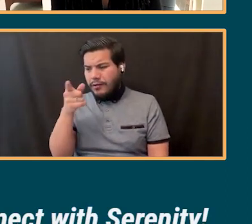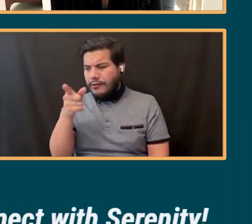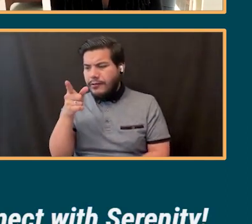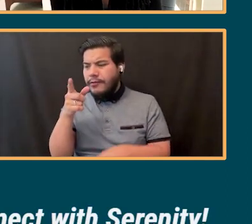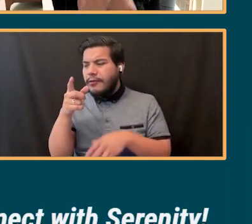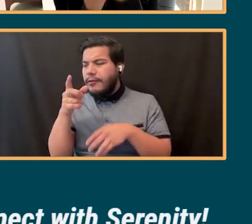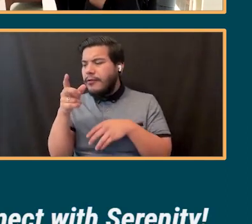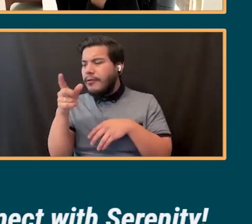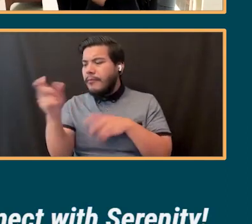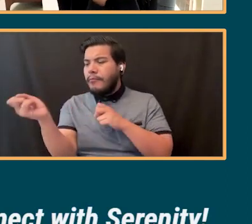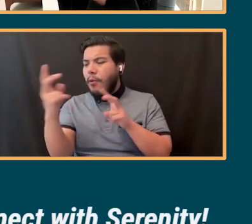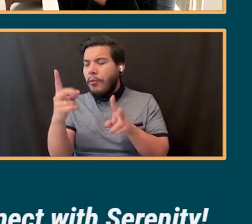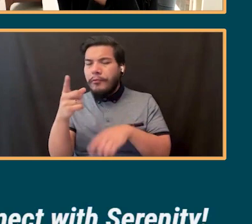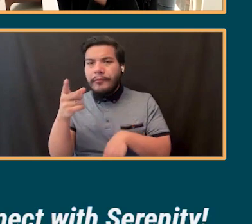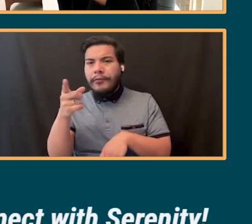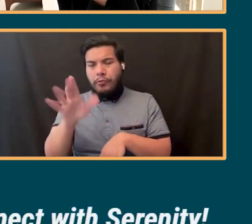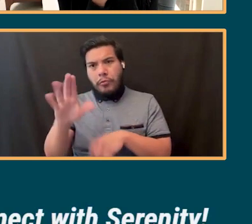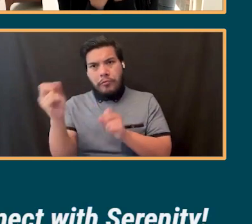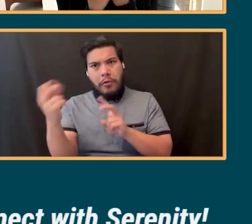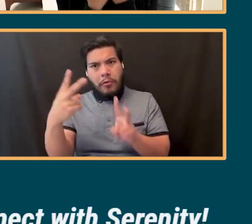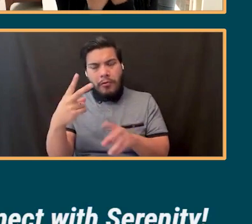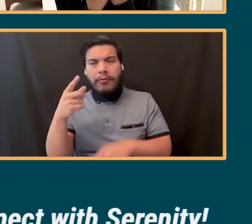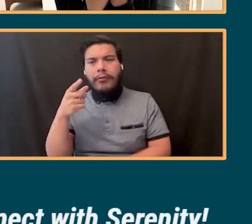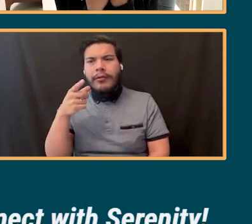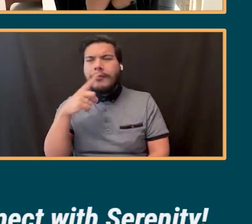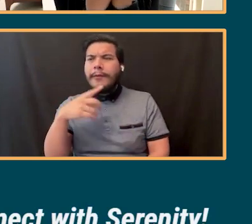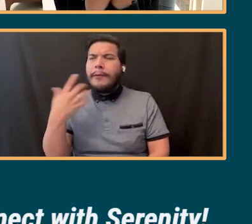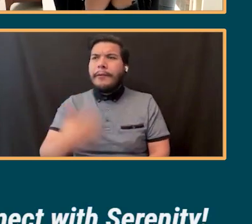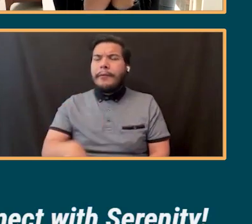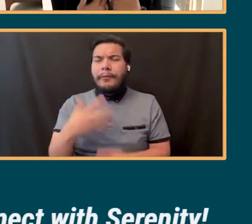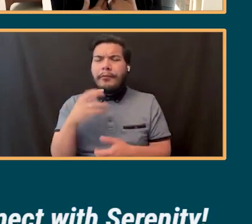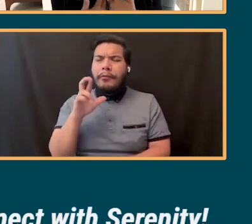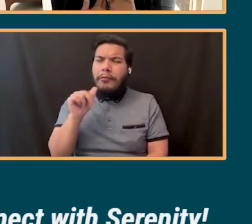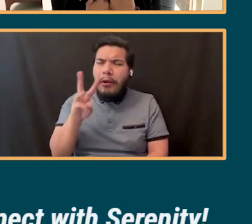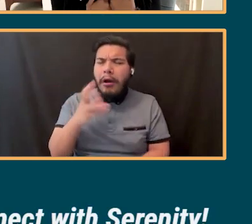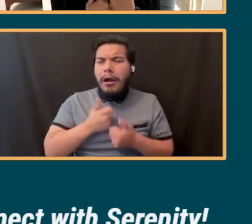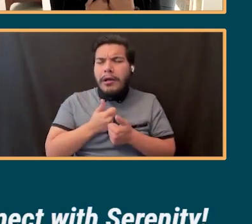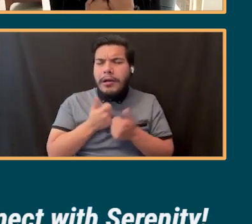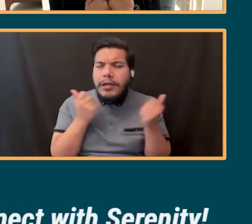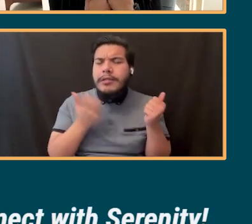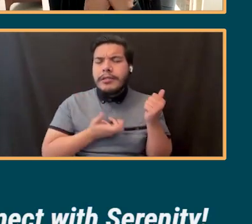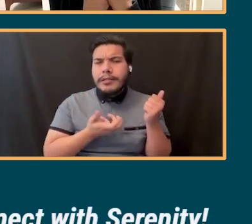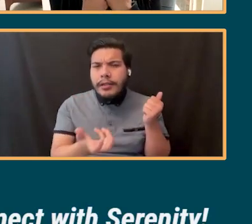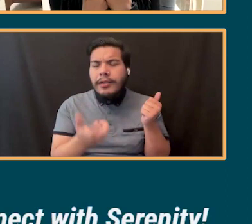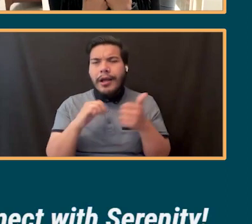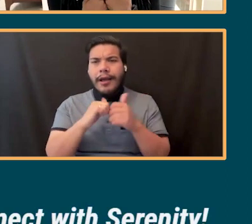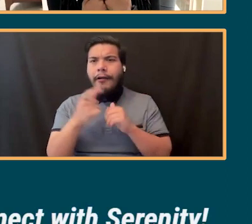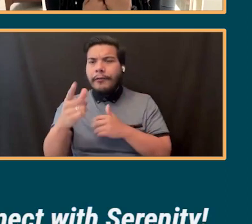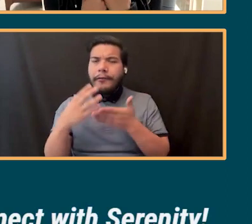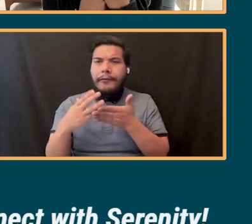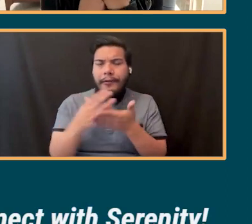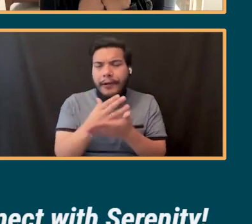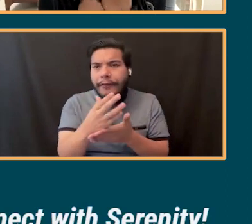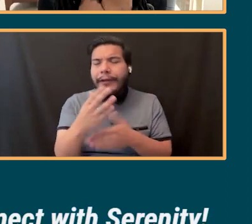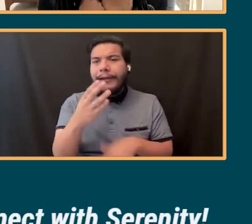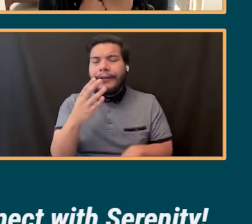had made, and it was so vulnerable watching as you navigated your